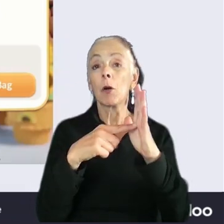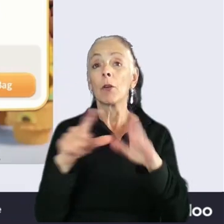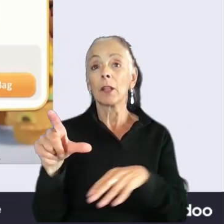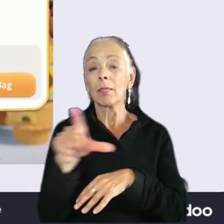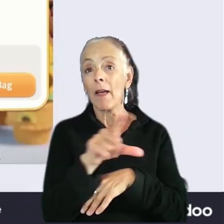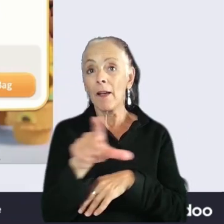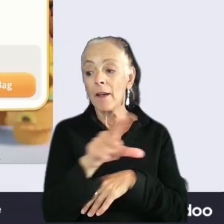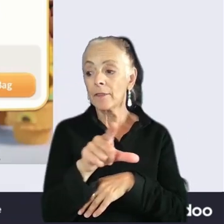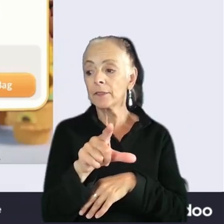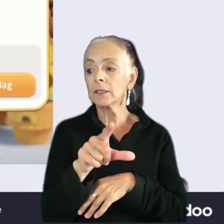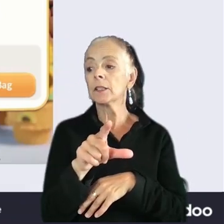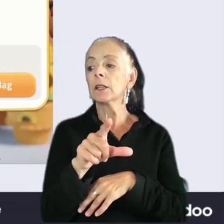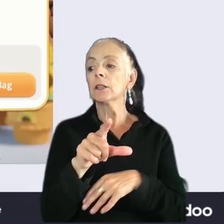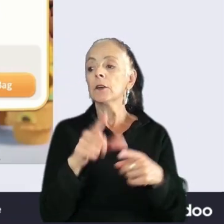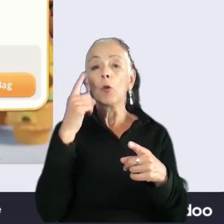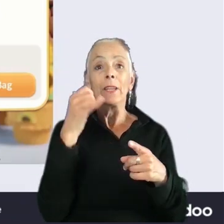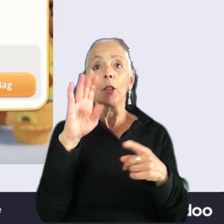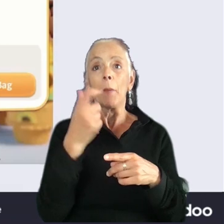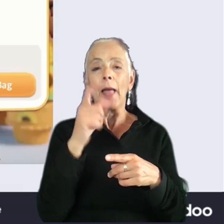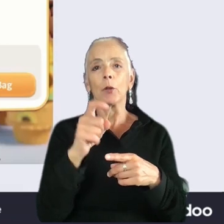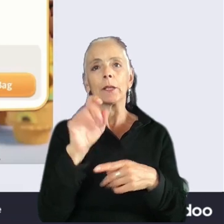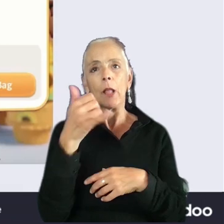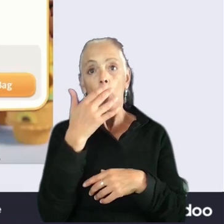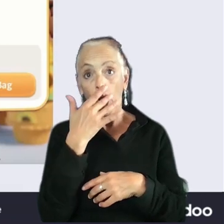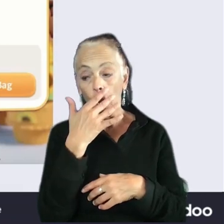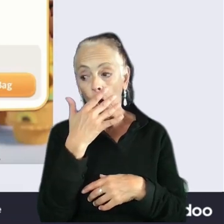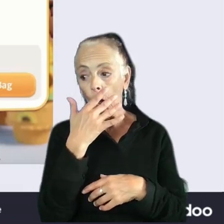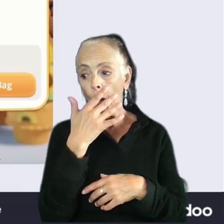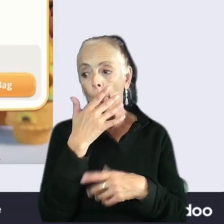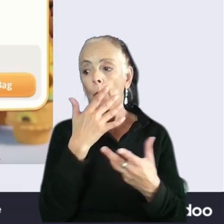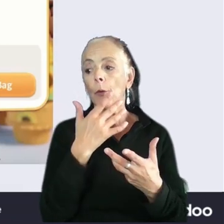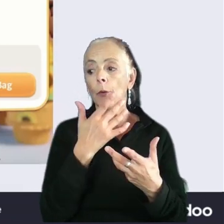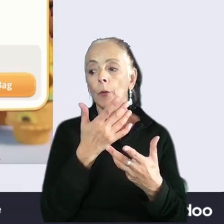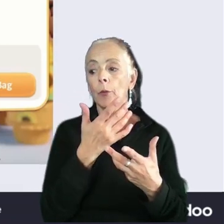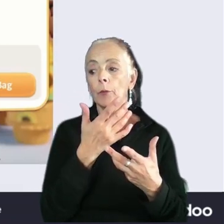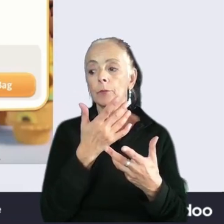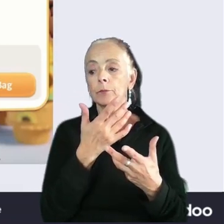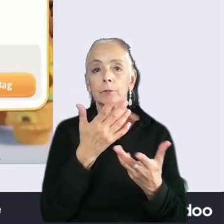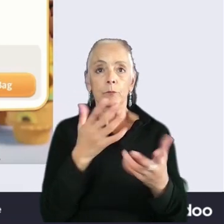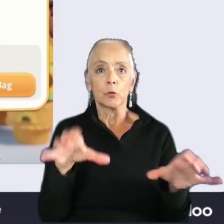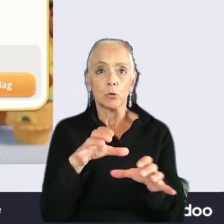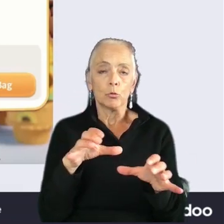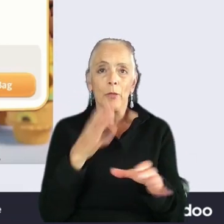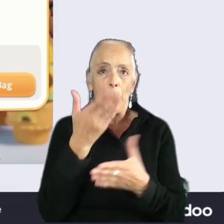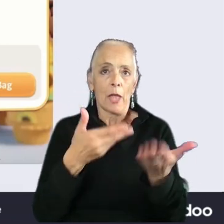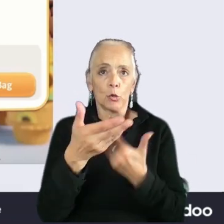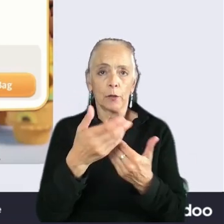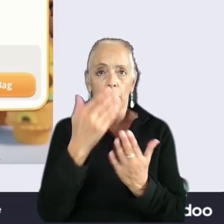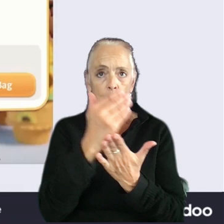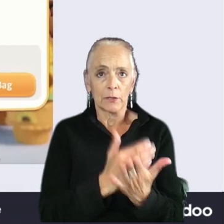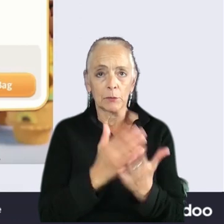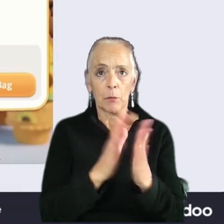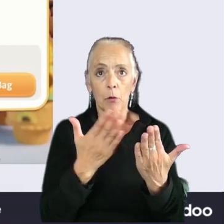create a yellow bag, you need yellow coloring. But it's very tedious to do it manually in the recipe book. So it would cause them